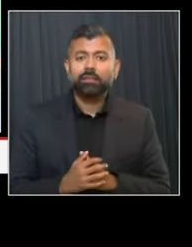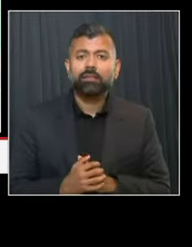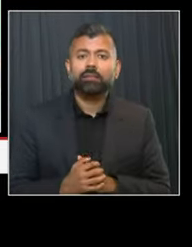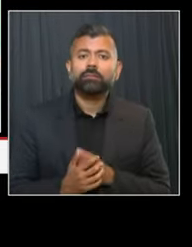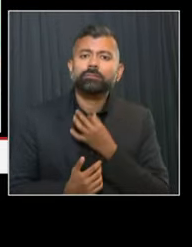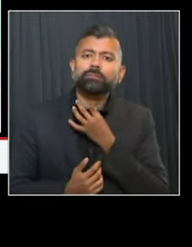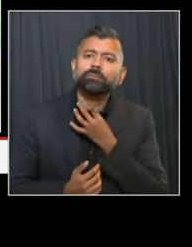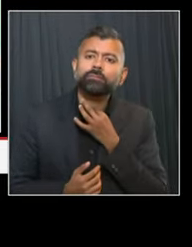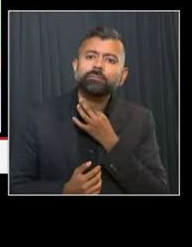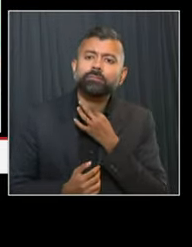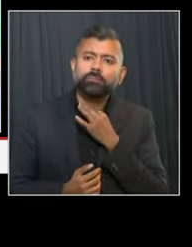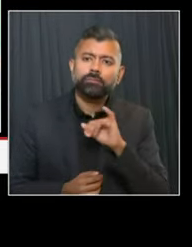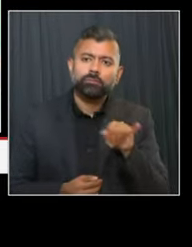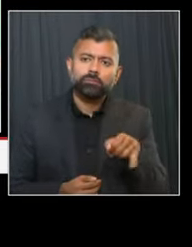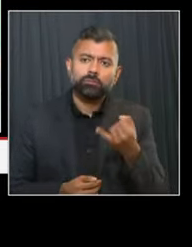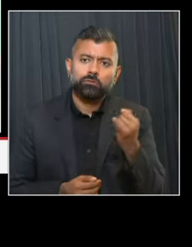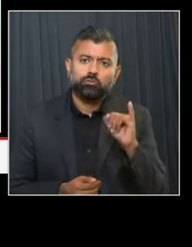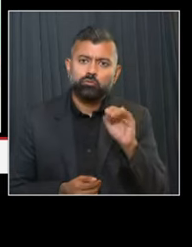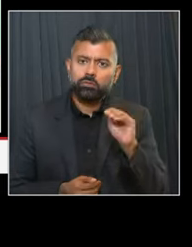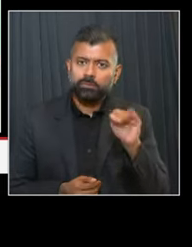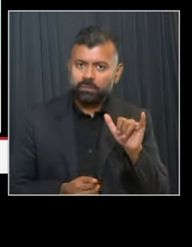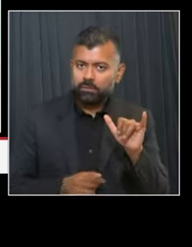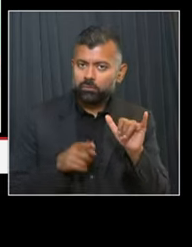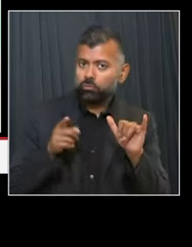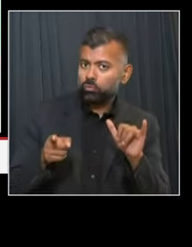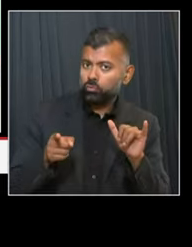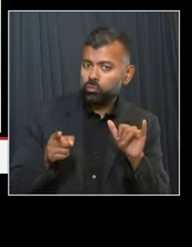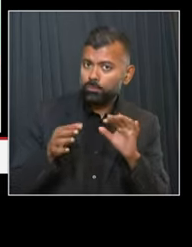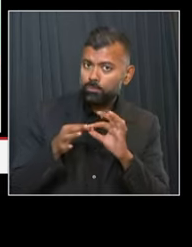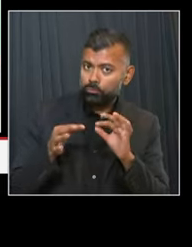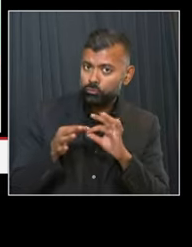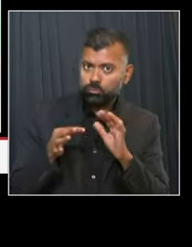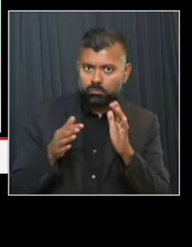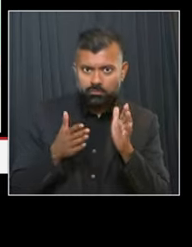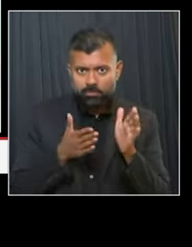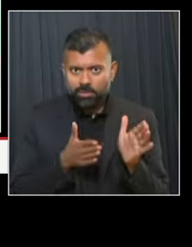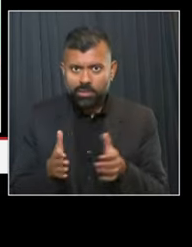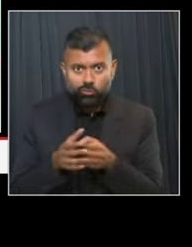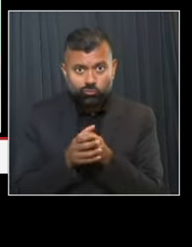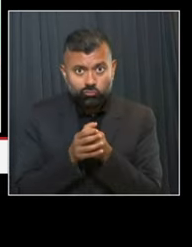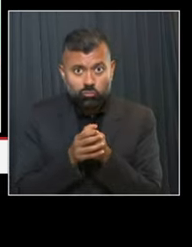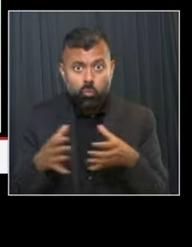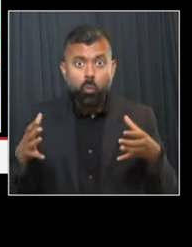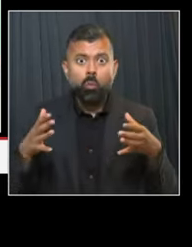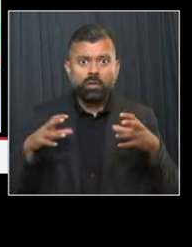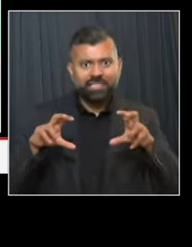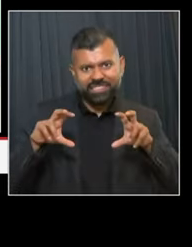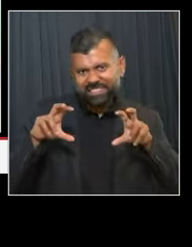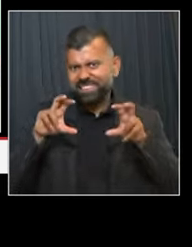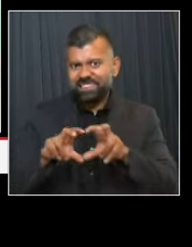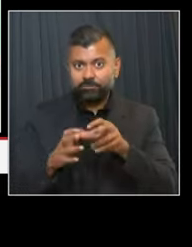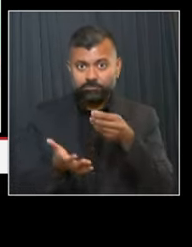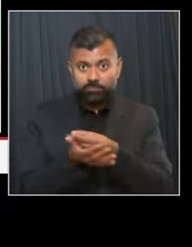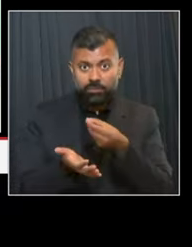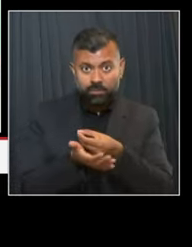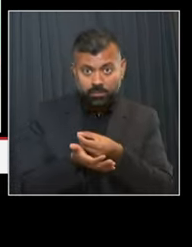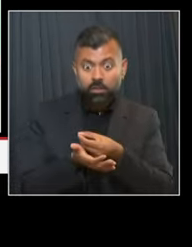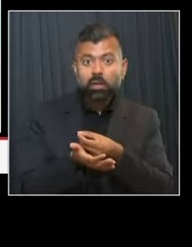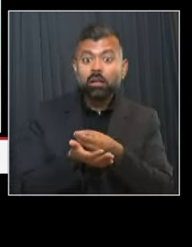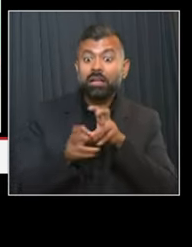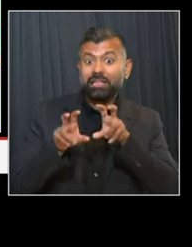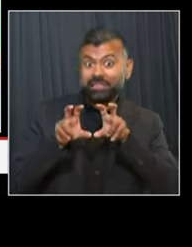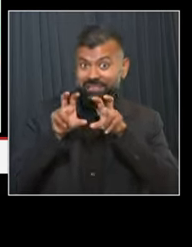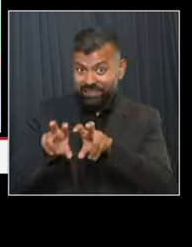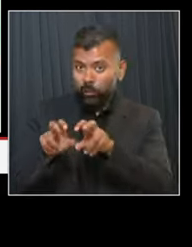strategies work, and the hope is that those investments are returned to these line items. Can you speak to what